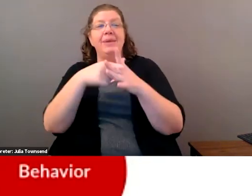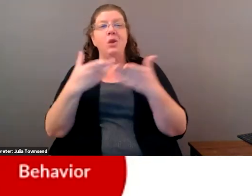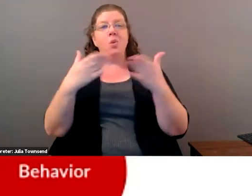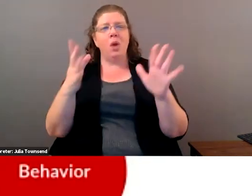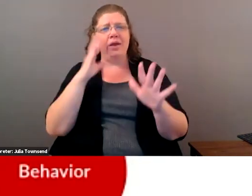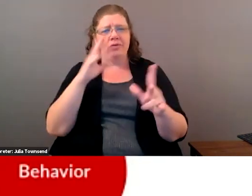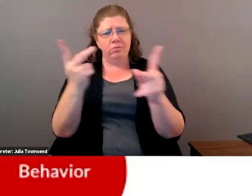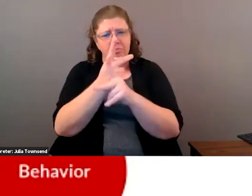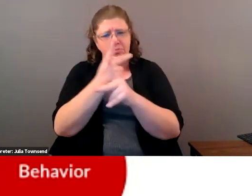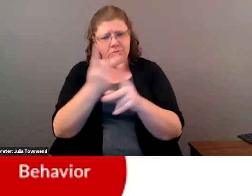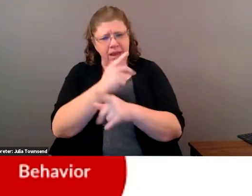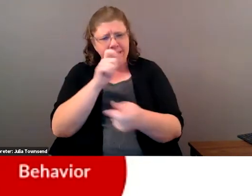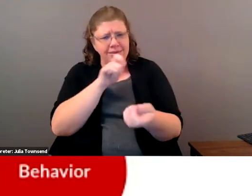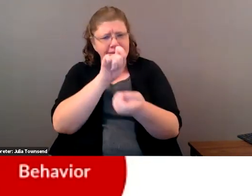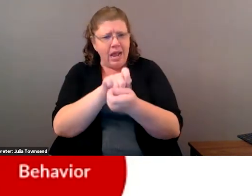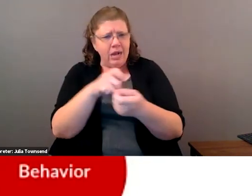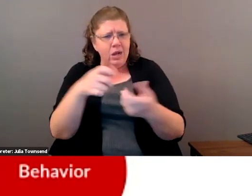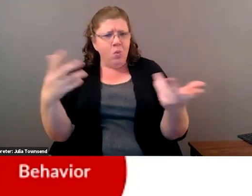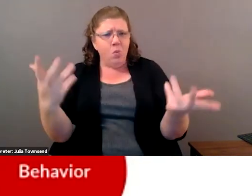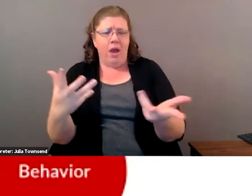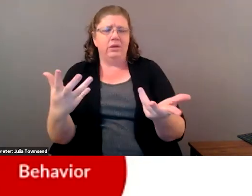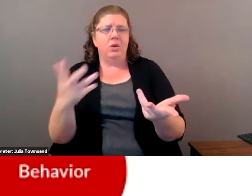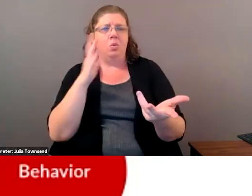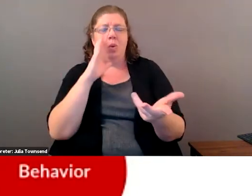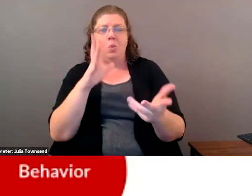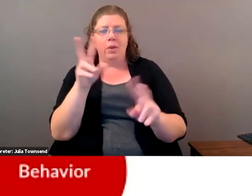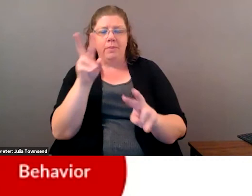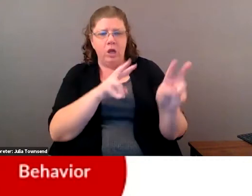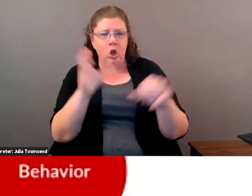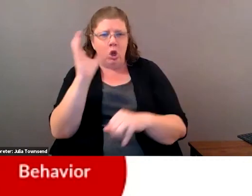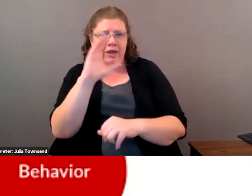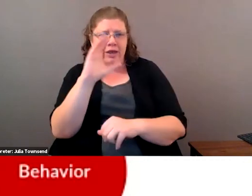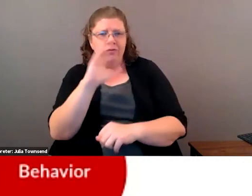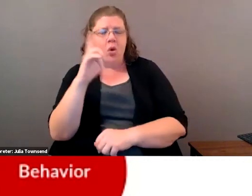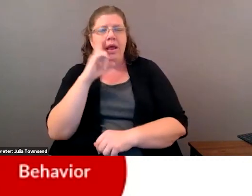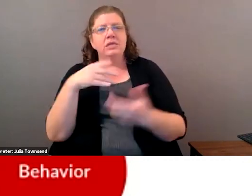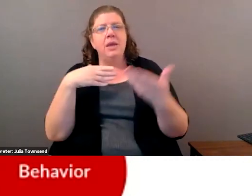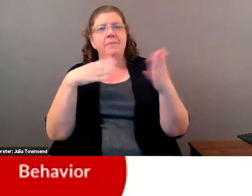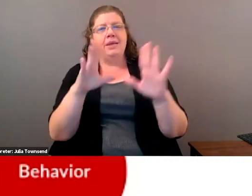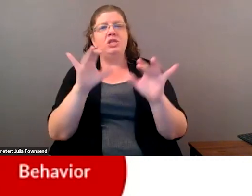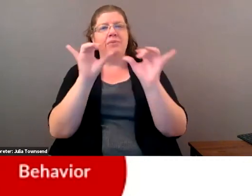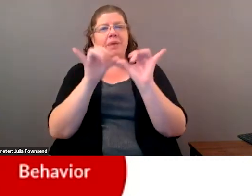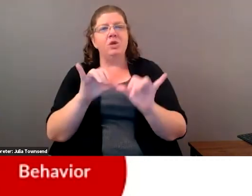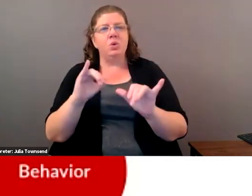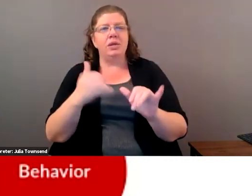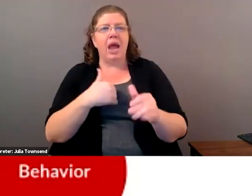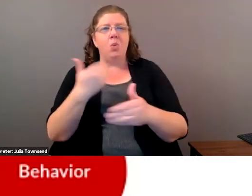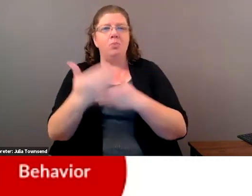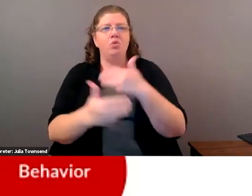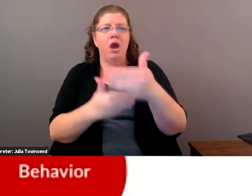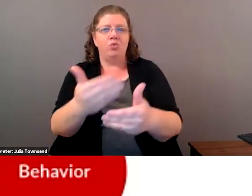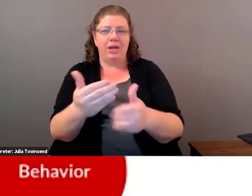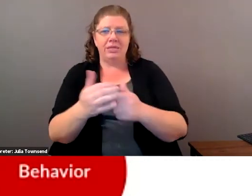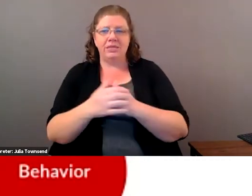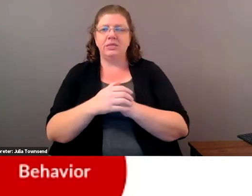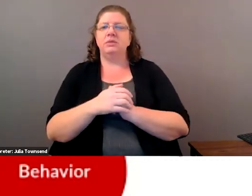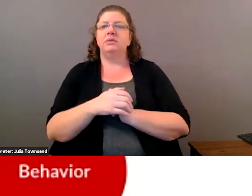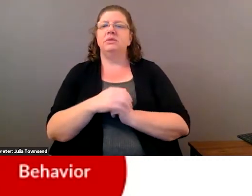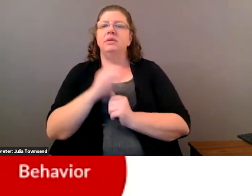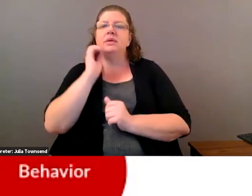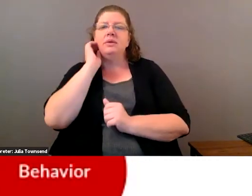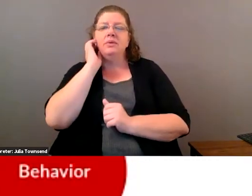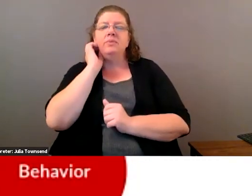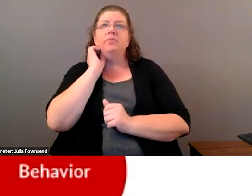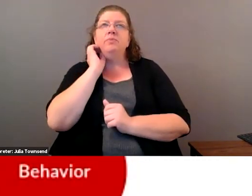exactly what it is that we will be looking for as a means of measuring our progress. And we